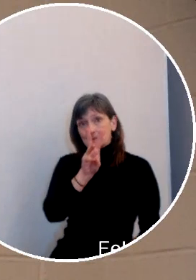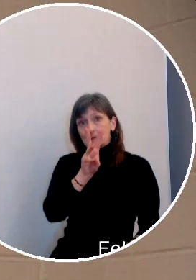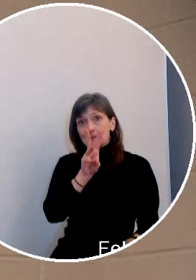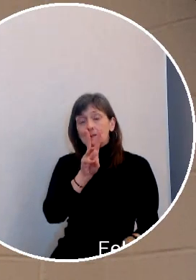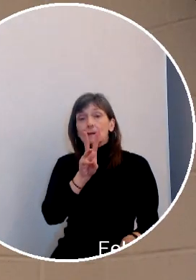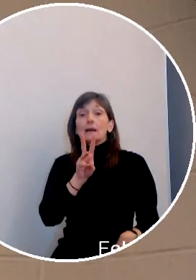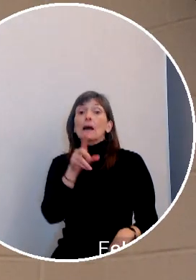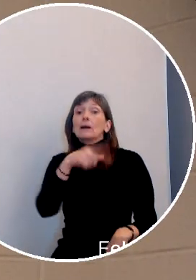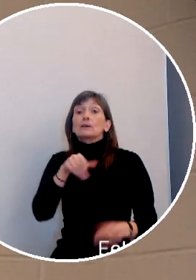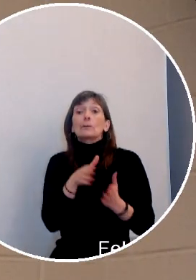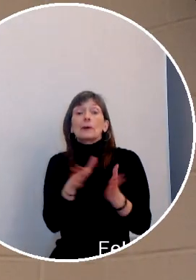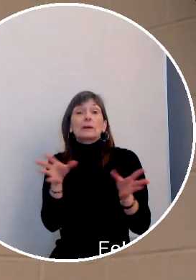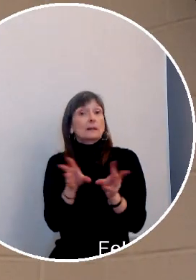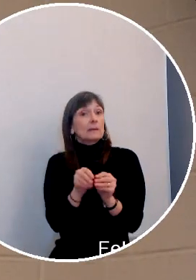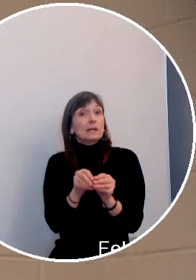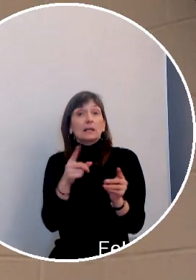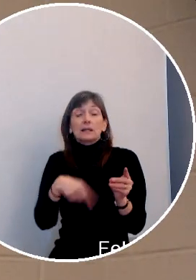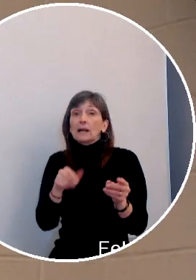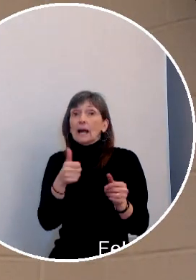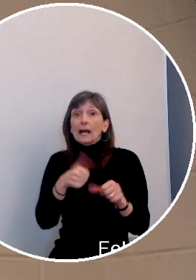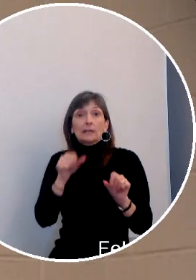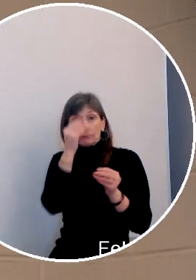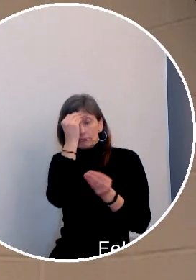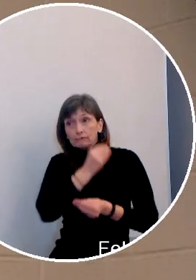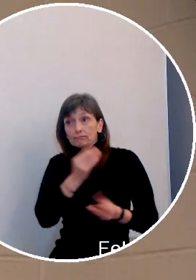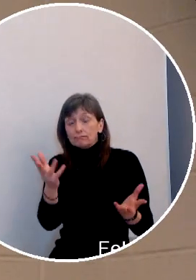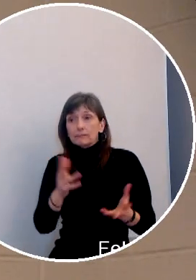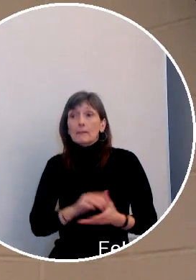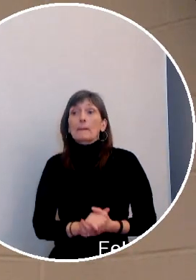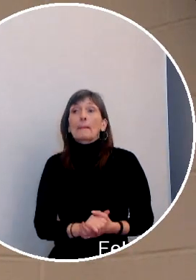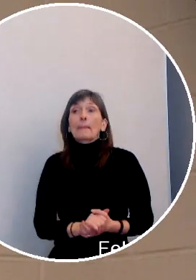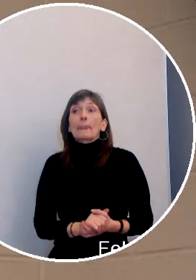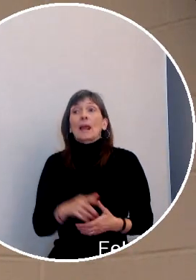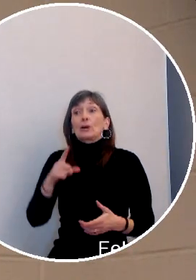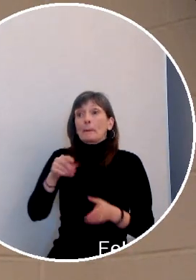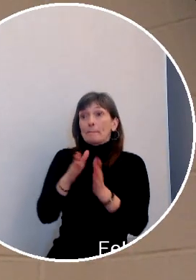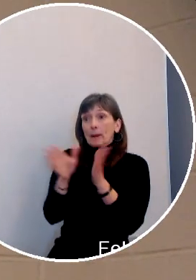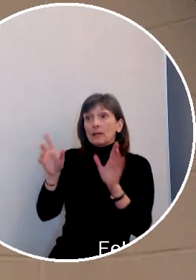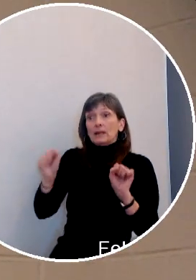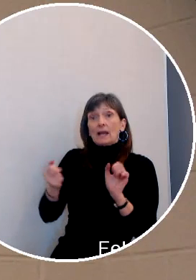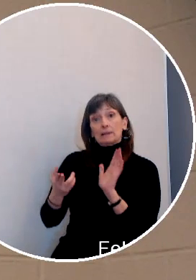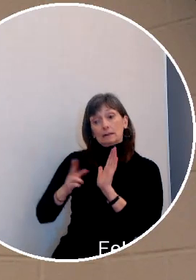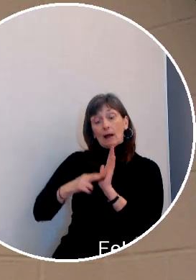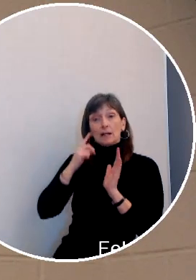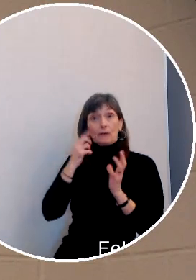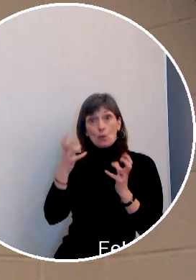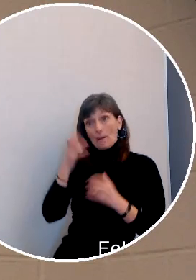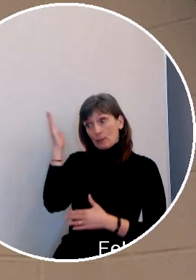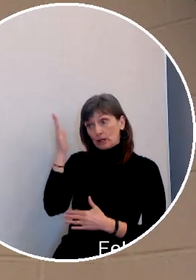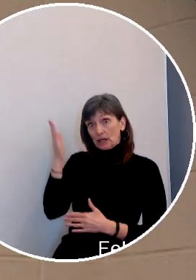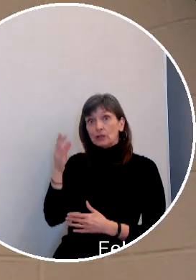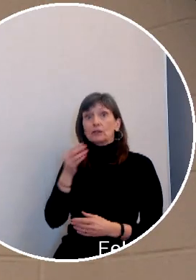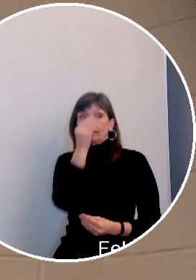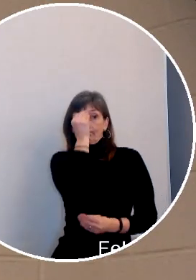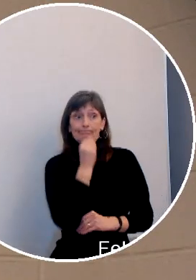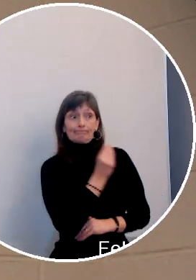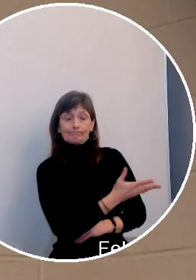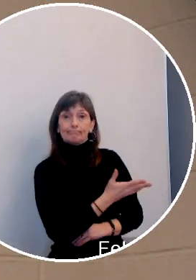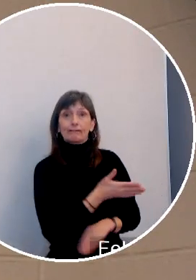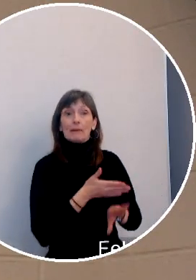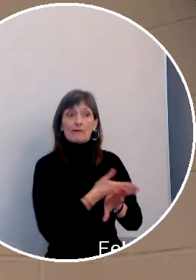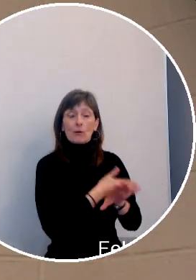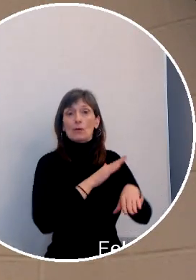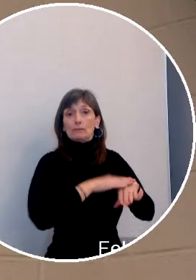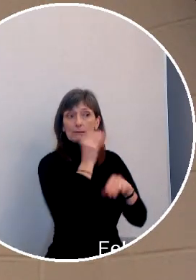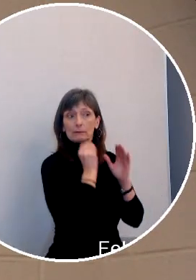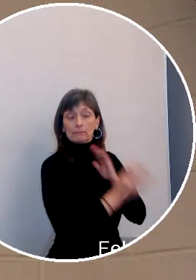will be an opportunity, and there is a communication to that effect, that the public can sign up for 10-minute presentations for the Board of